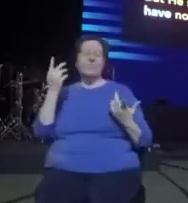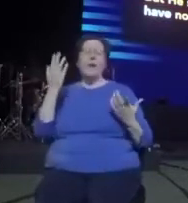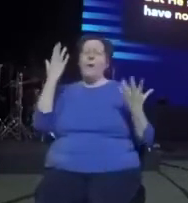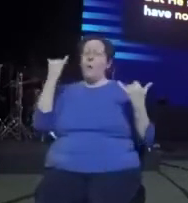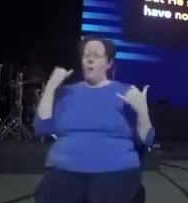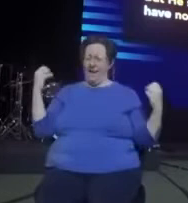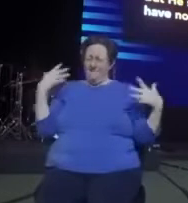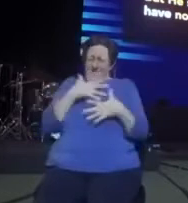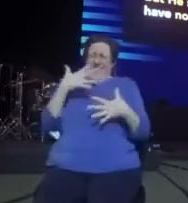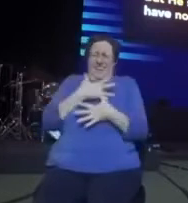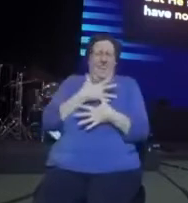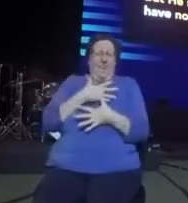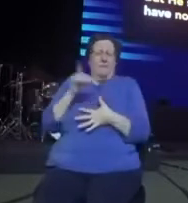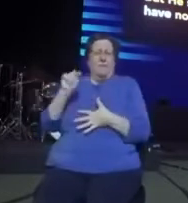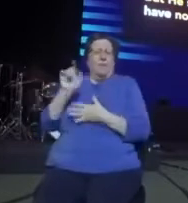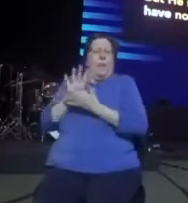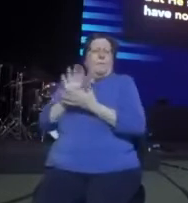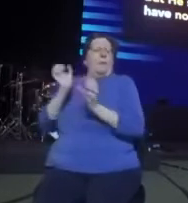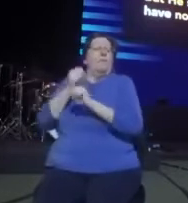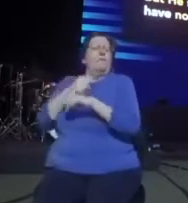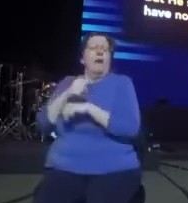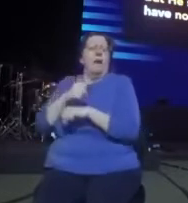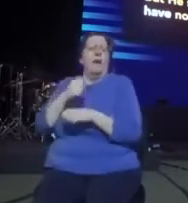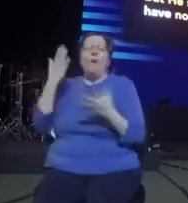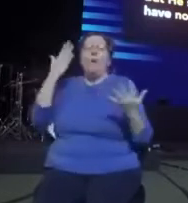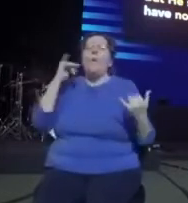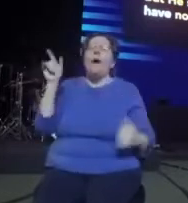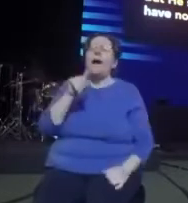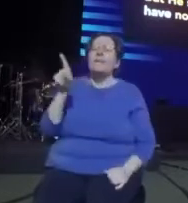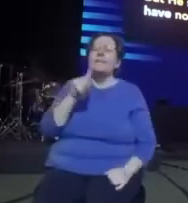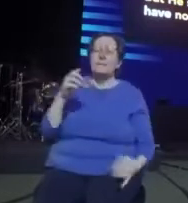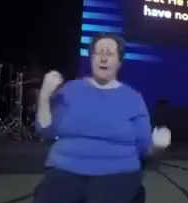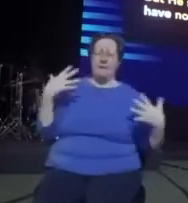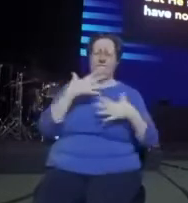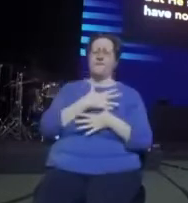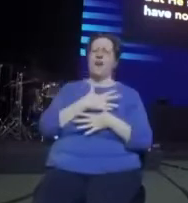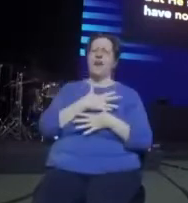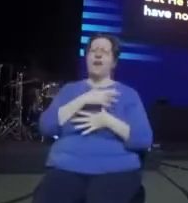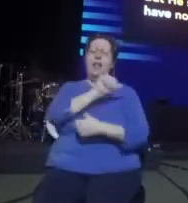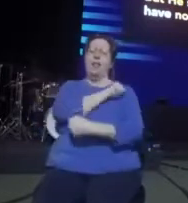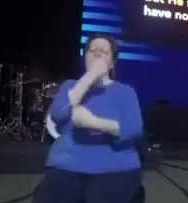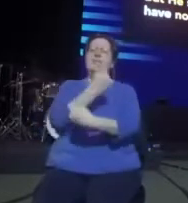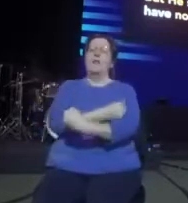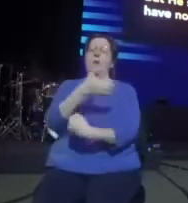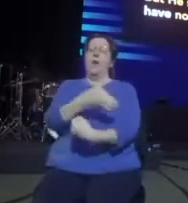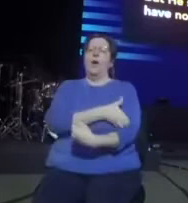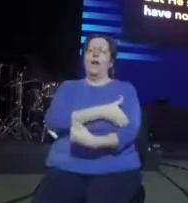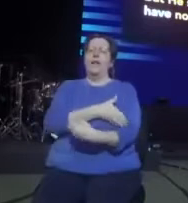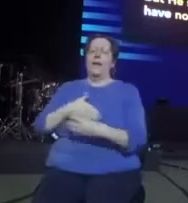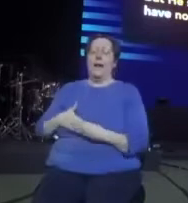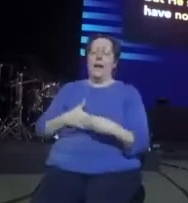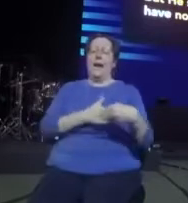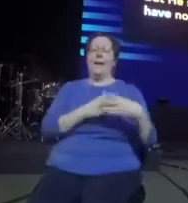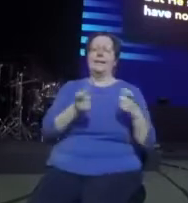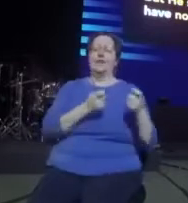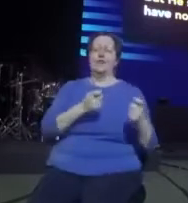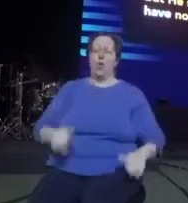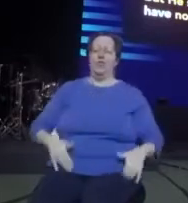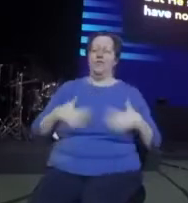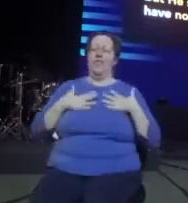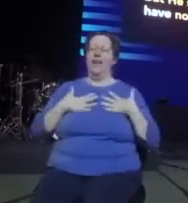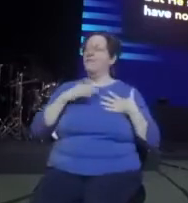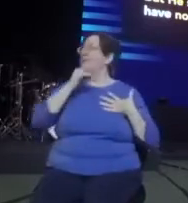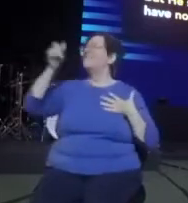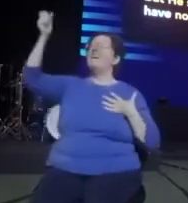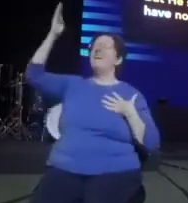so fearful? Why would somebody be fearful unless the authority figure in their life was no longer